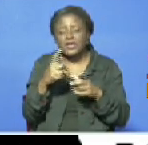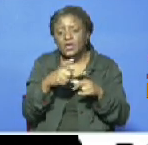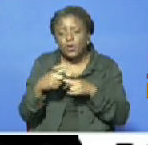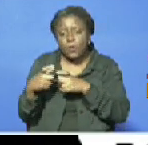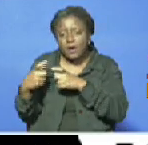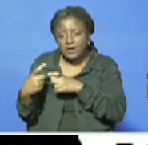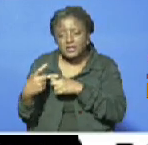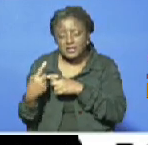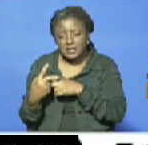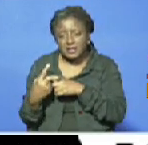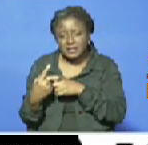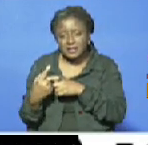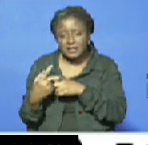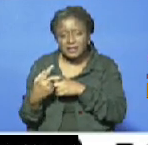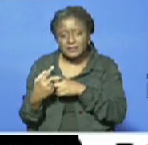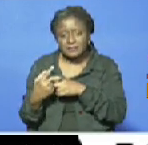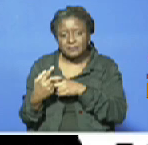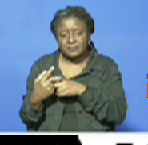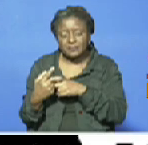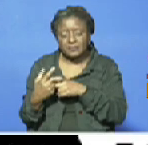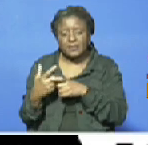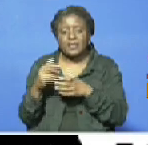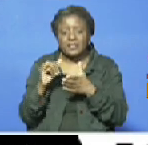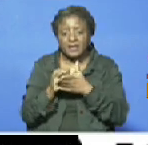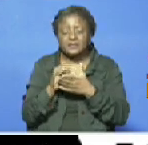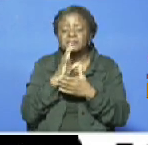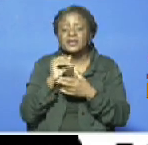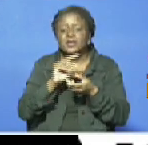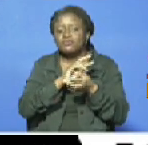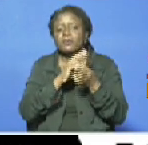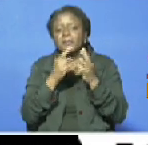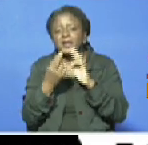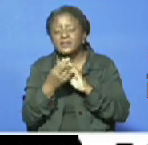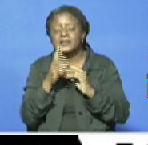away, being replaced by the